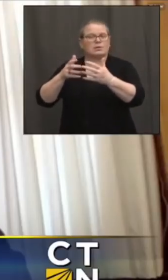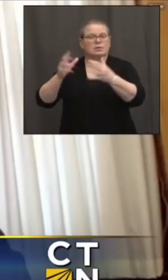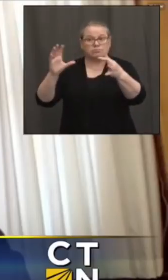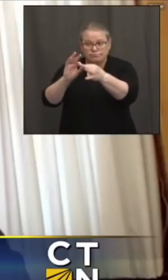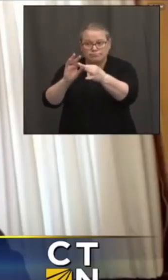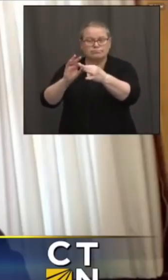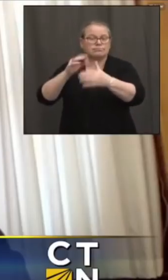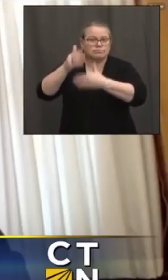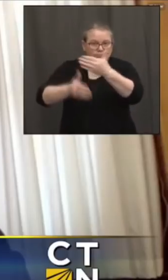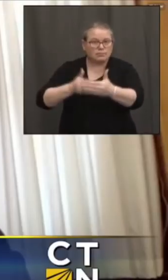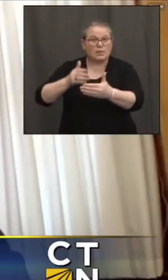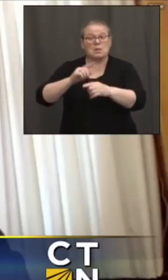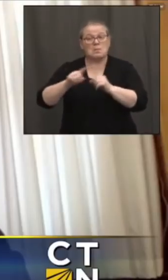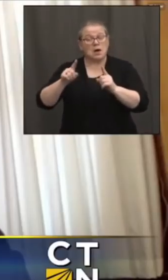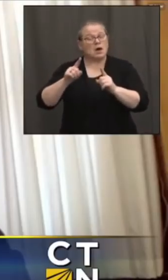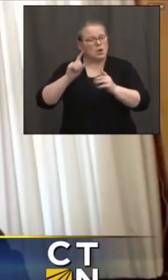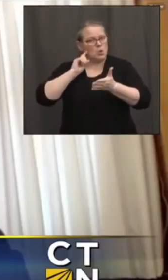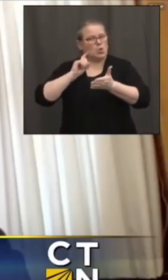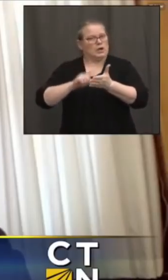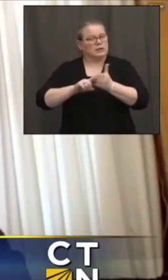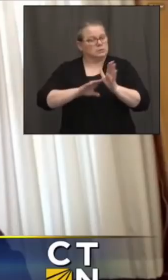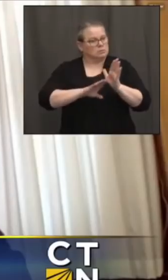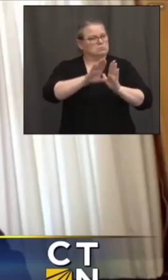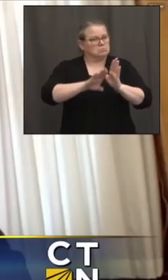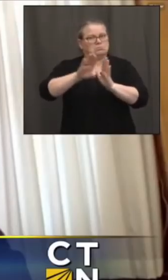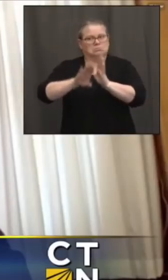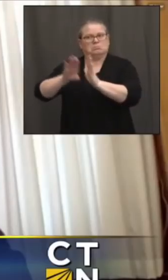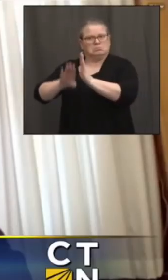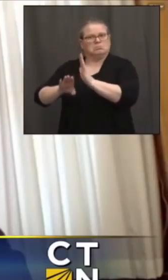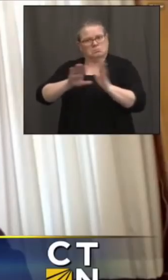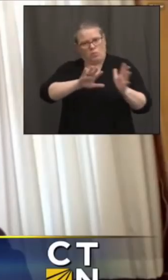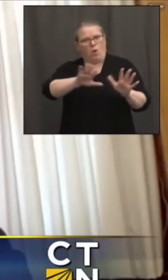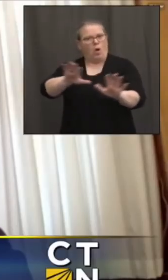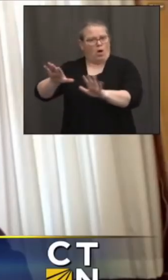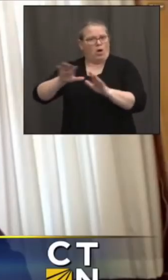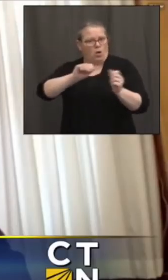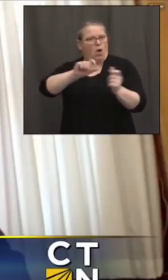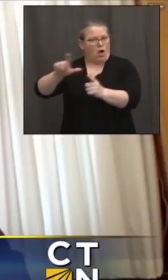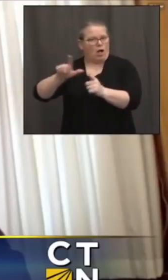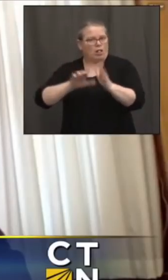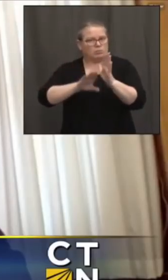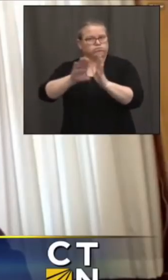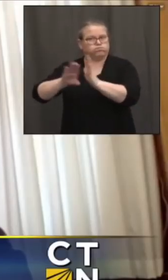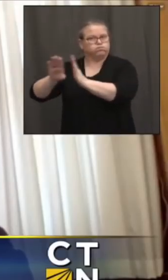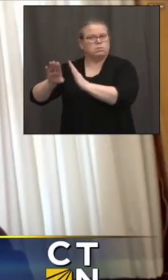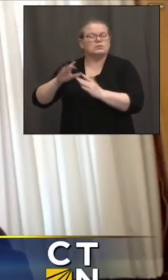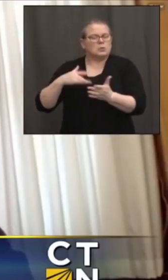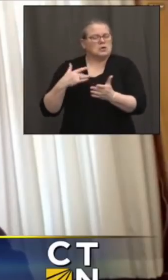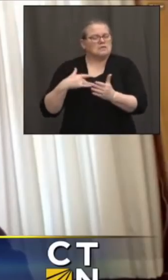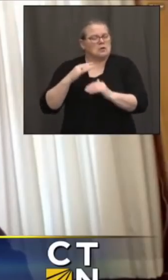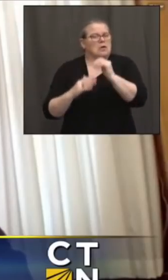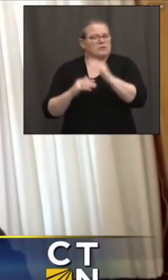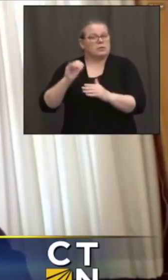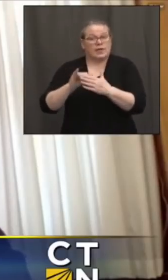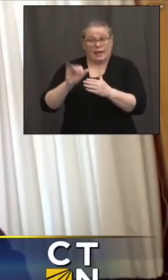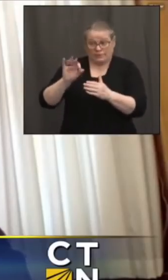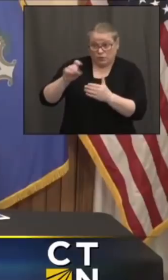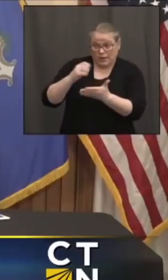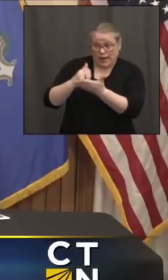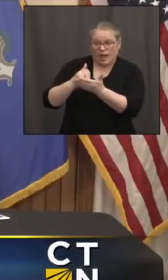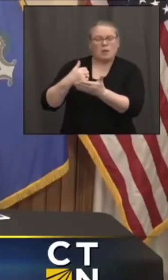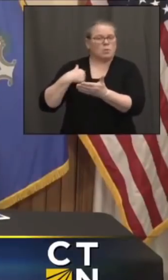progress across the board, and we're optimistic that we'll have access available for everyone who needs it in those towns